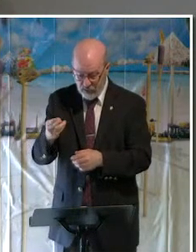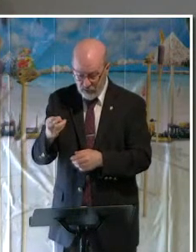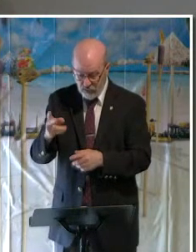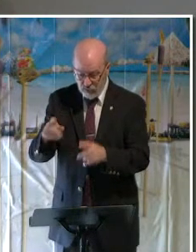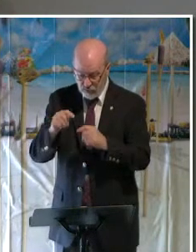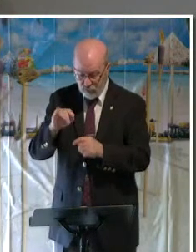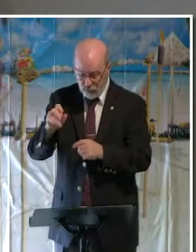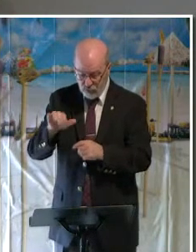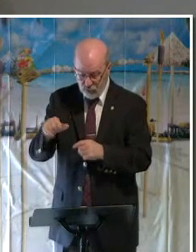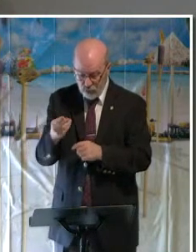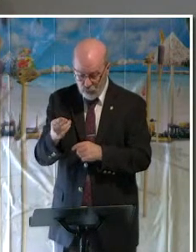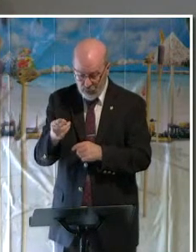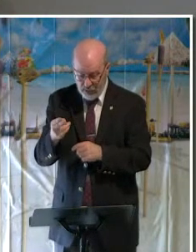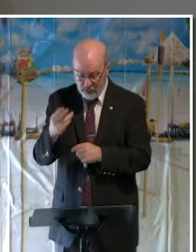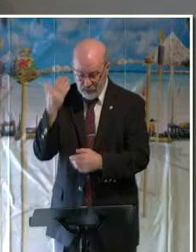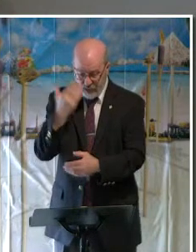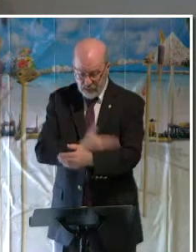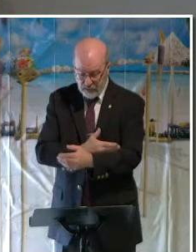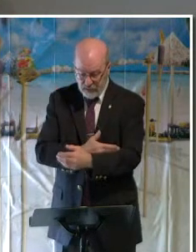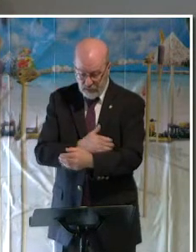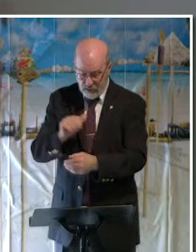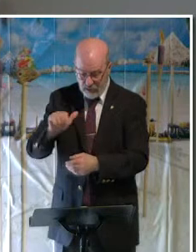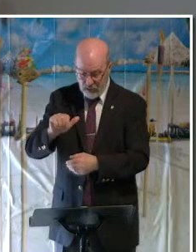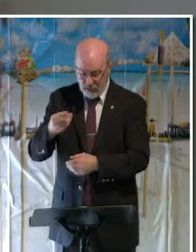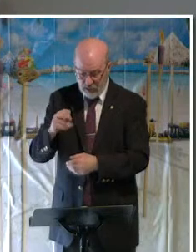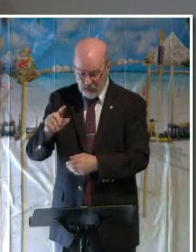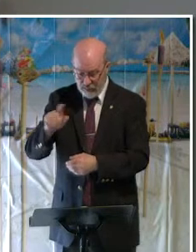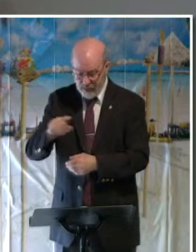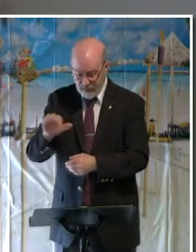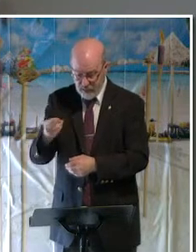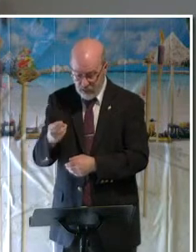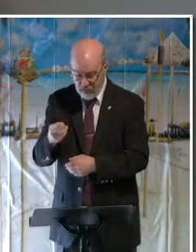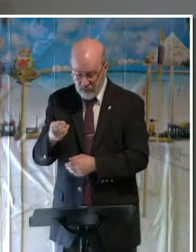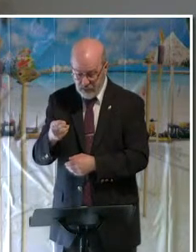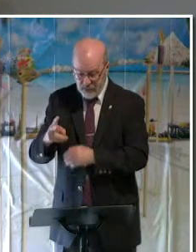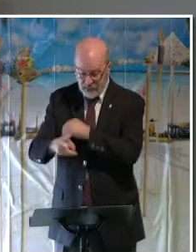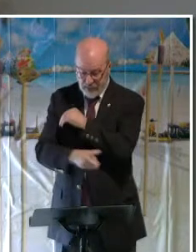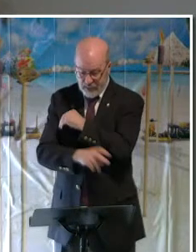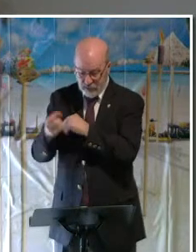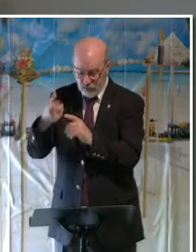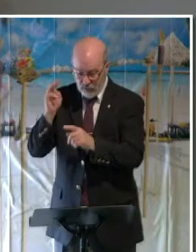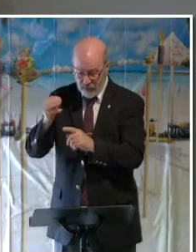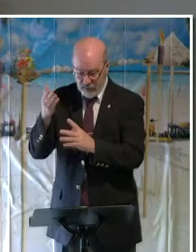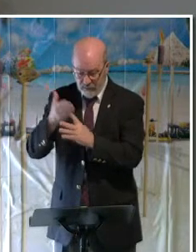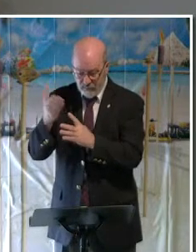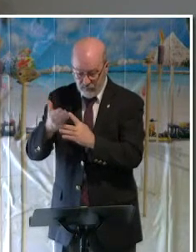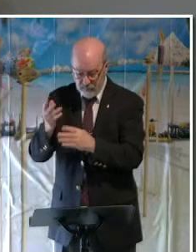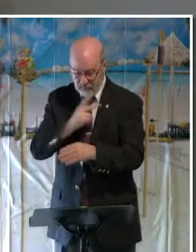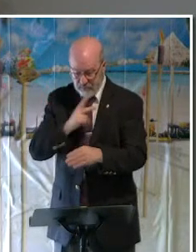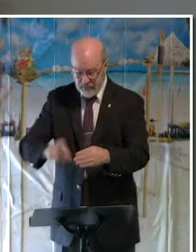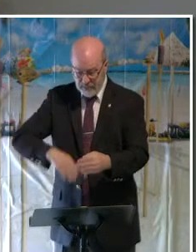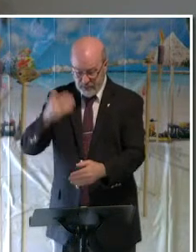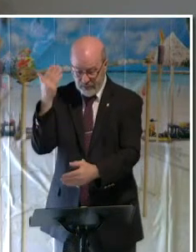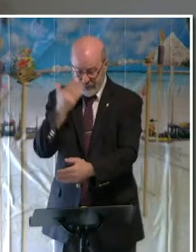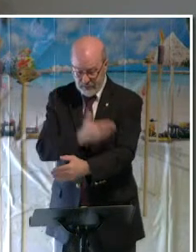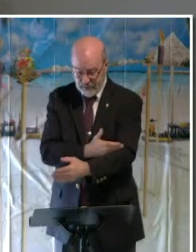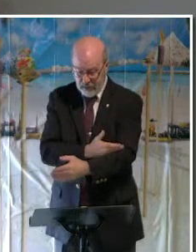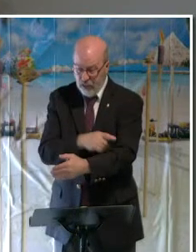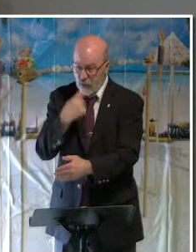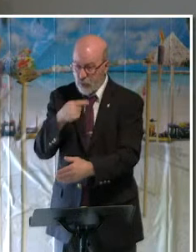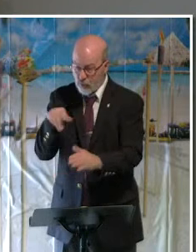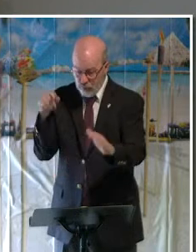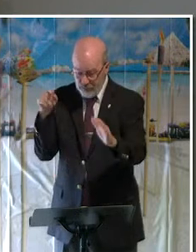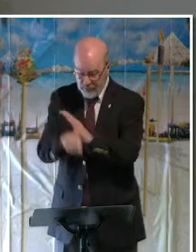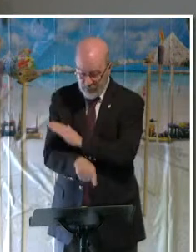Ahaziah, took Joash, the son of Ahaziah, and stole him from among